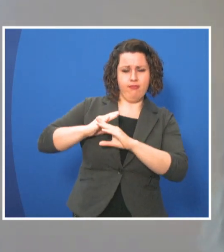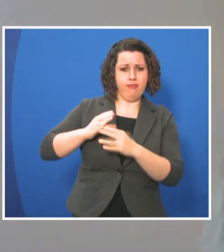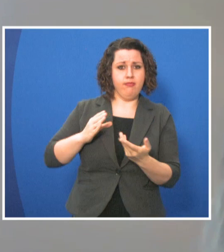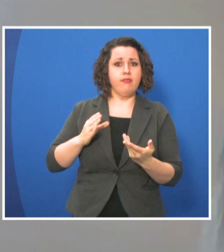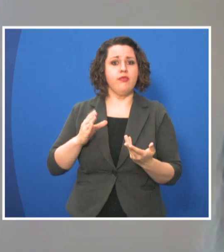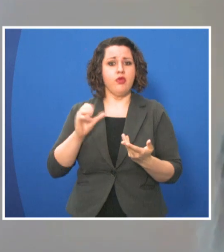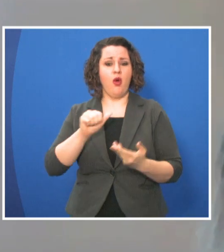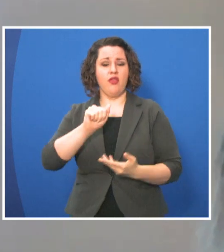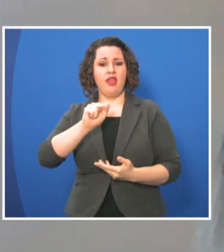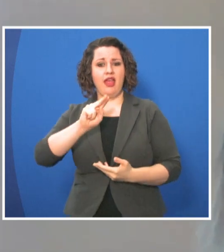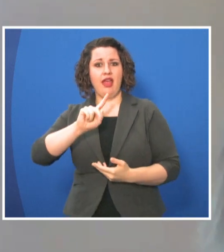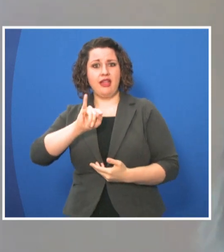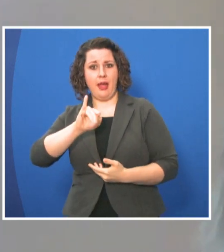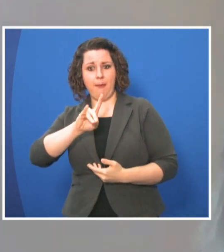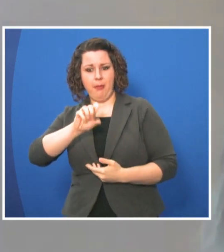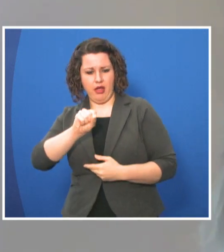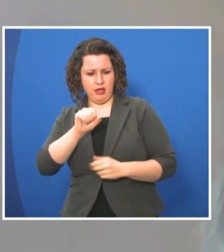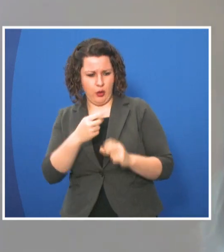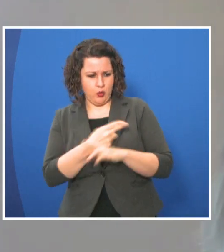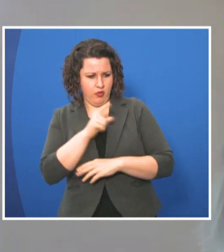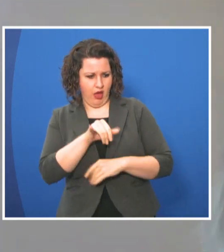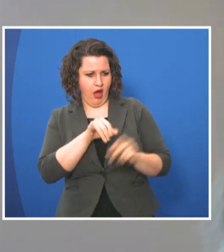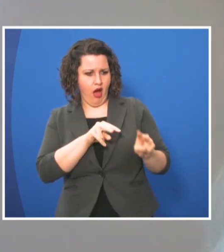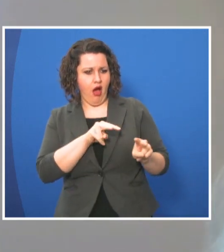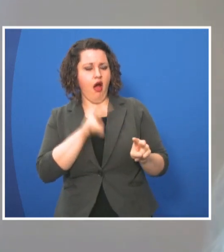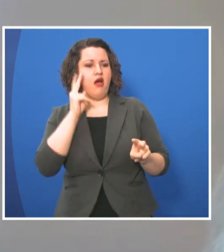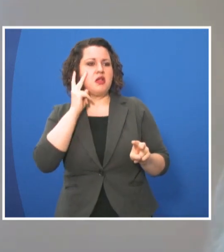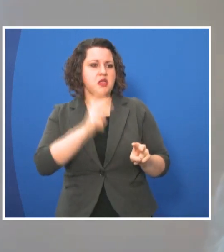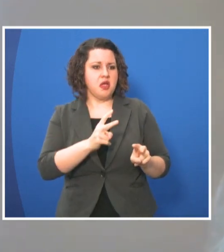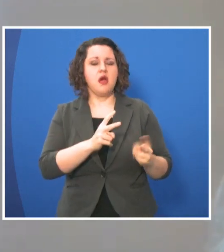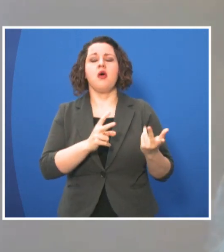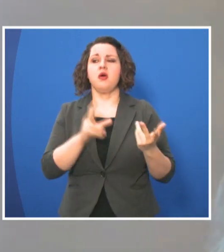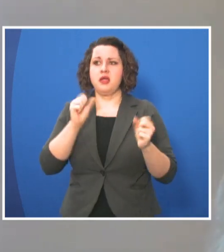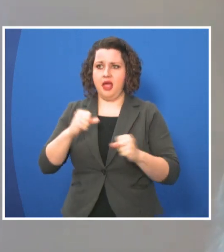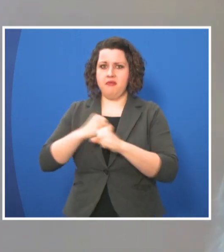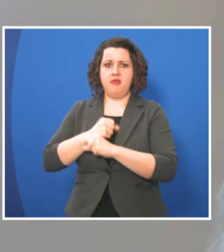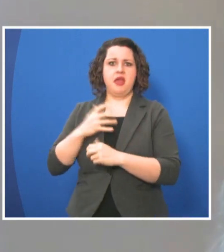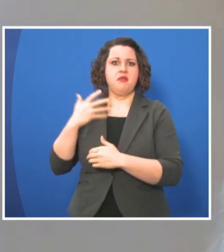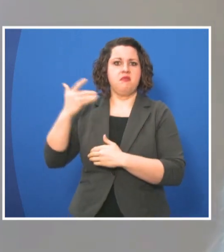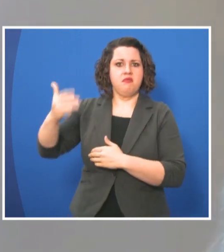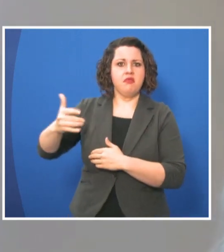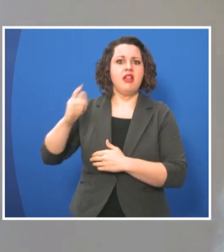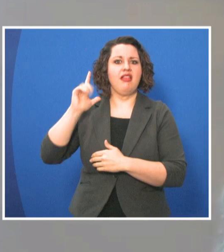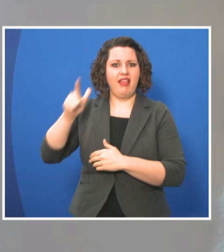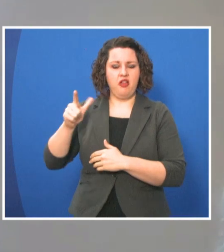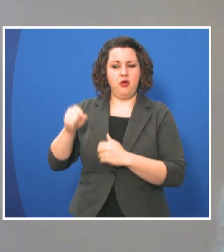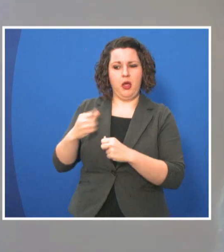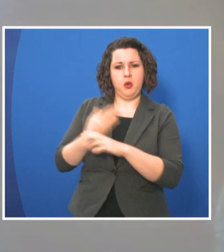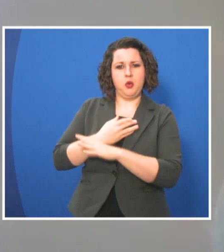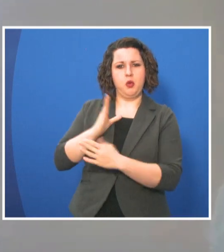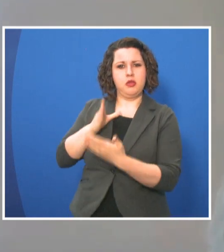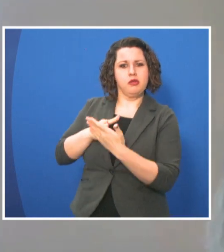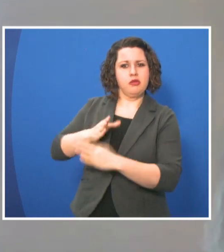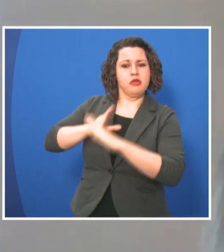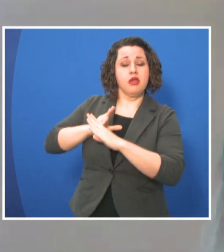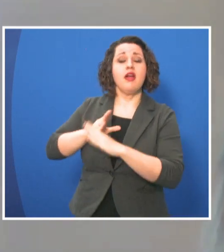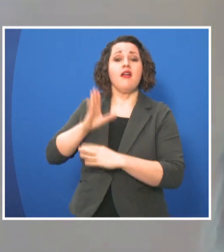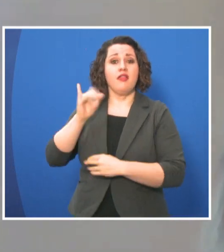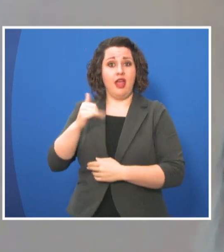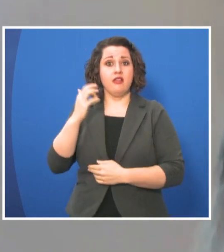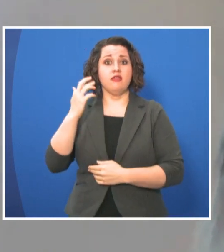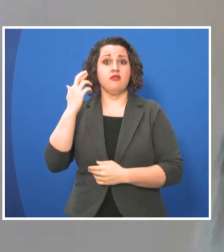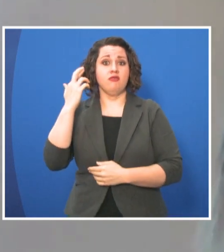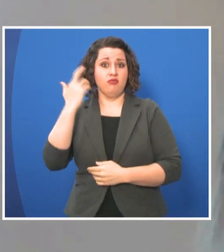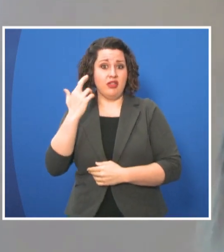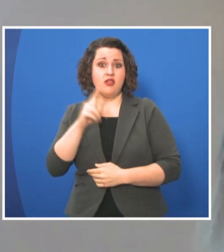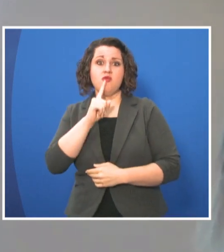of something so that if we have to see it, we're able to fight it, which is why it's so important for people to continue to stay up to date on things like